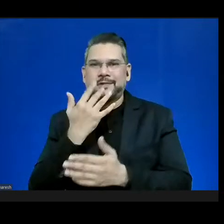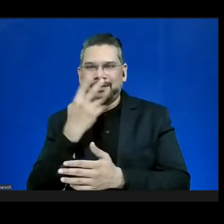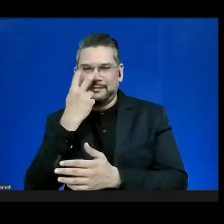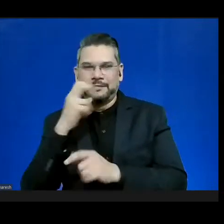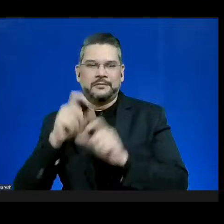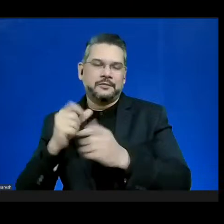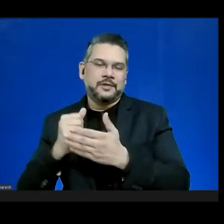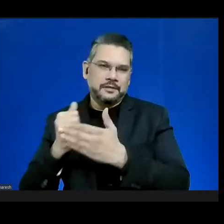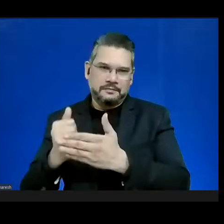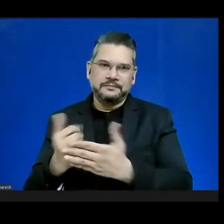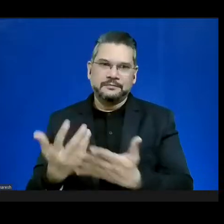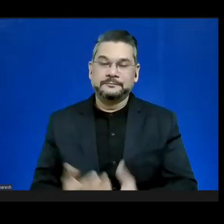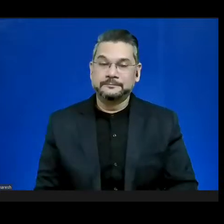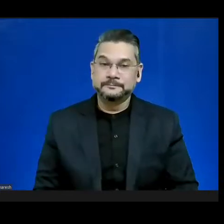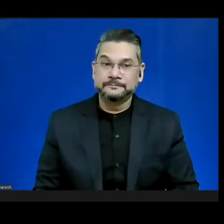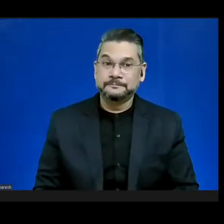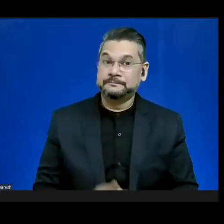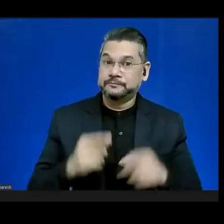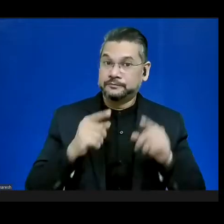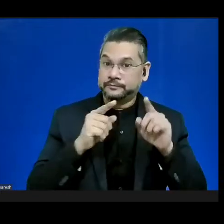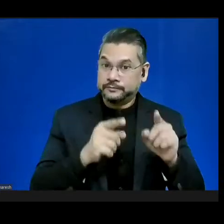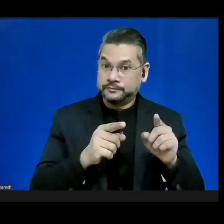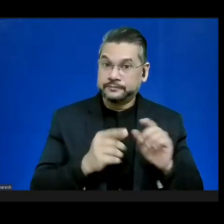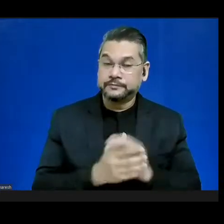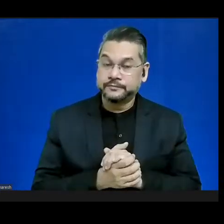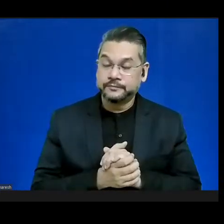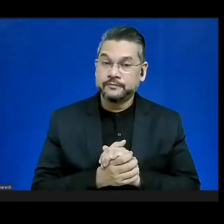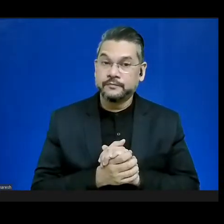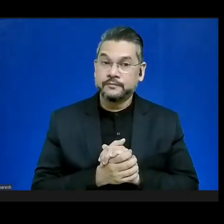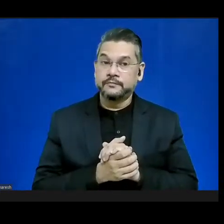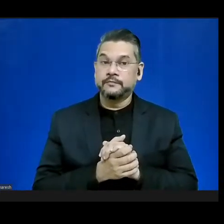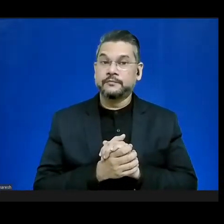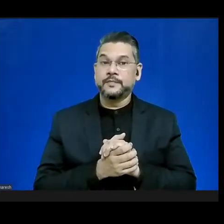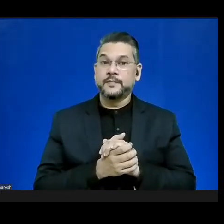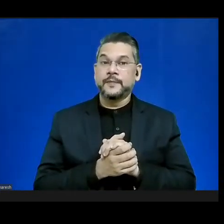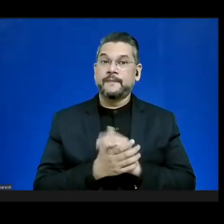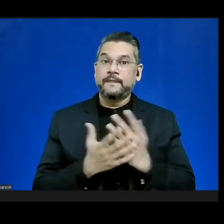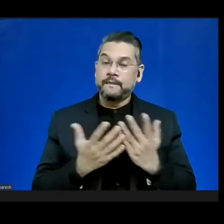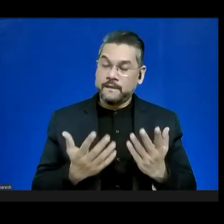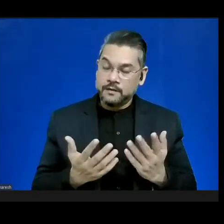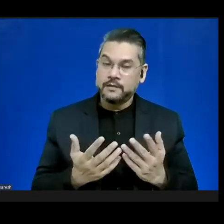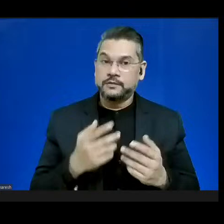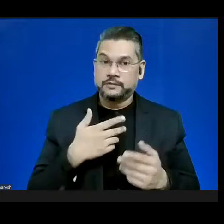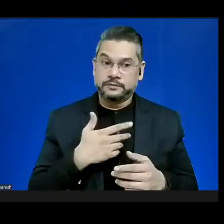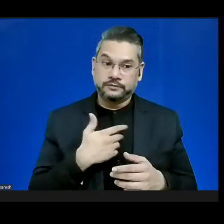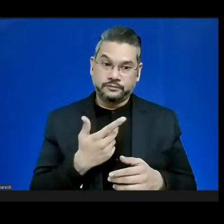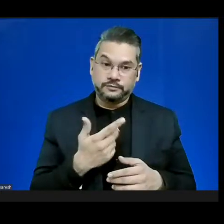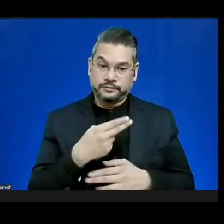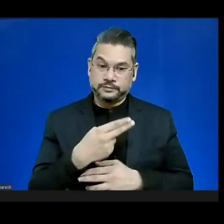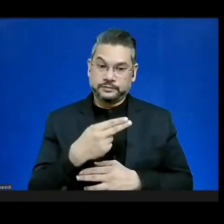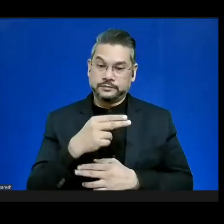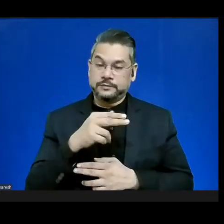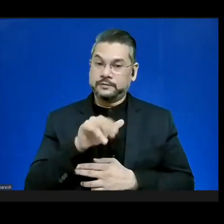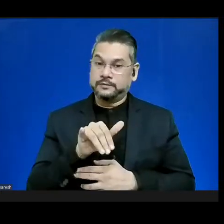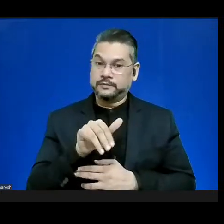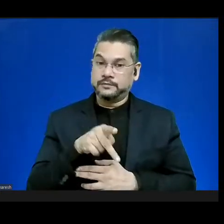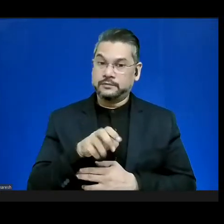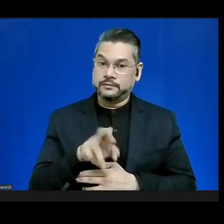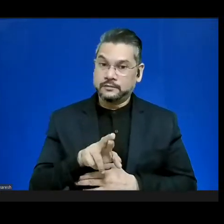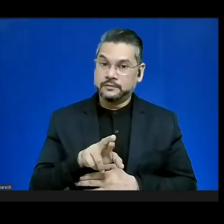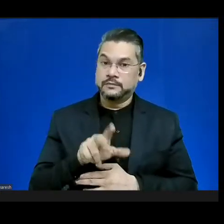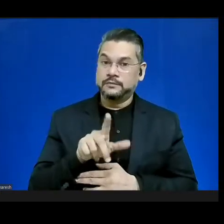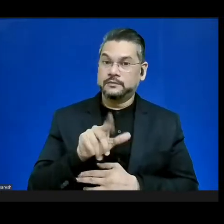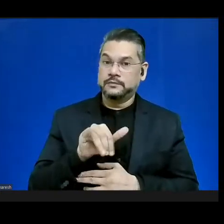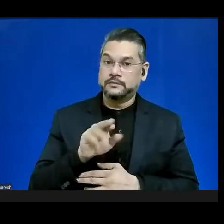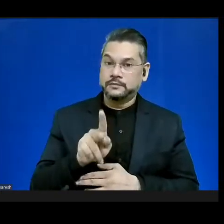Okay, just here. So the other thing is that probably when we make an hyperlink or a